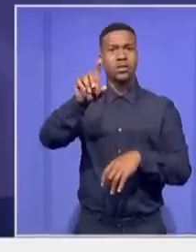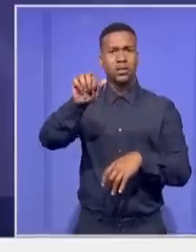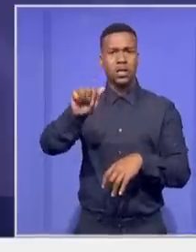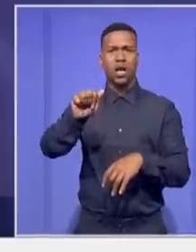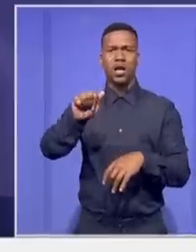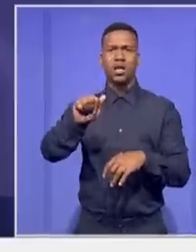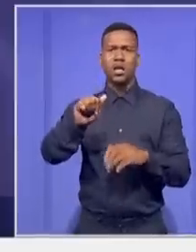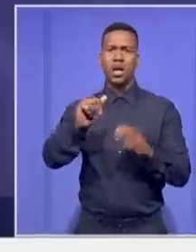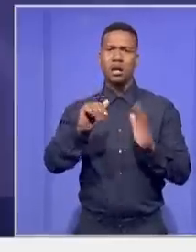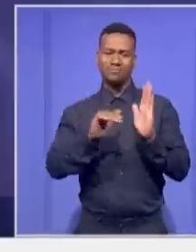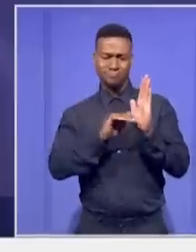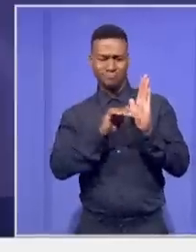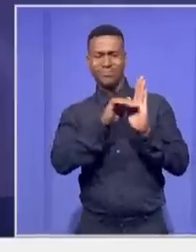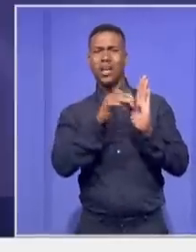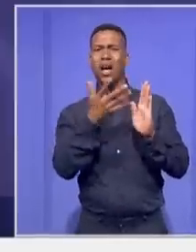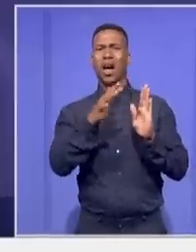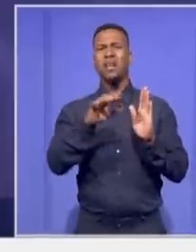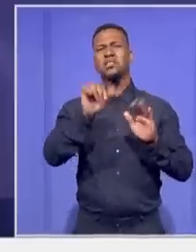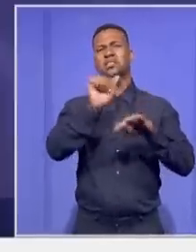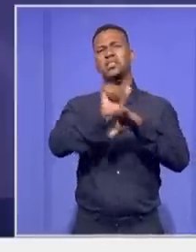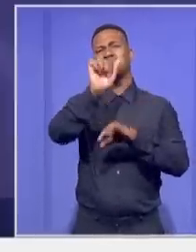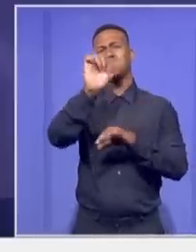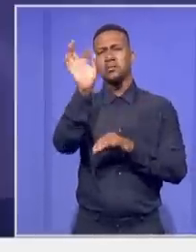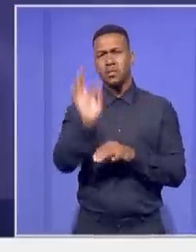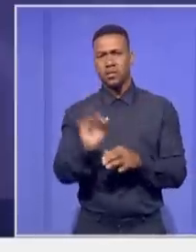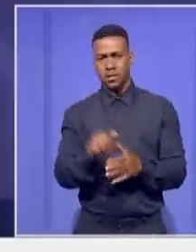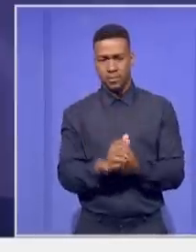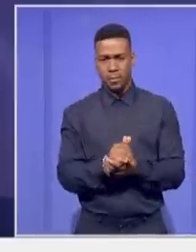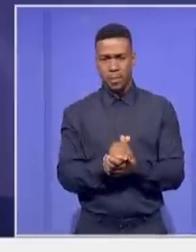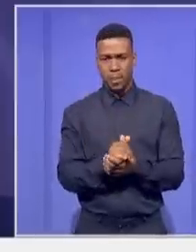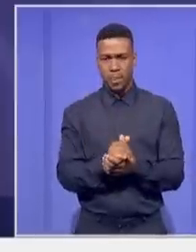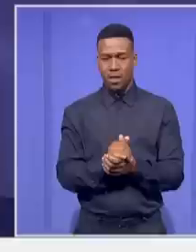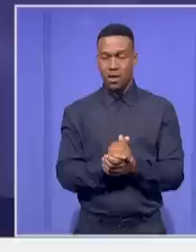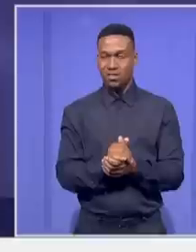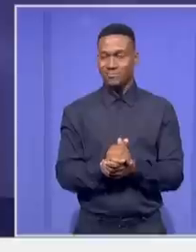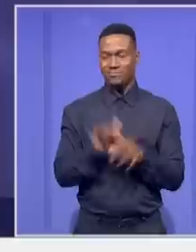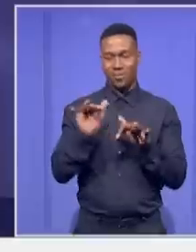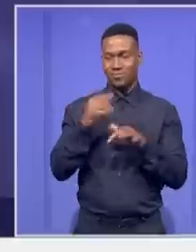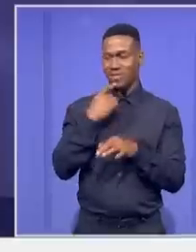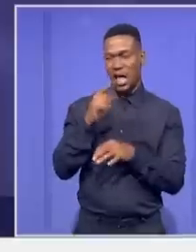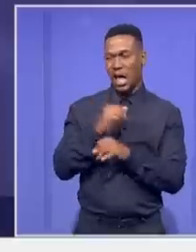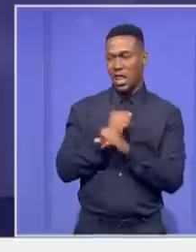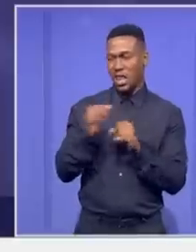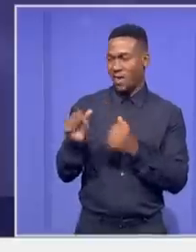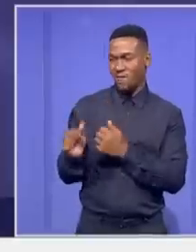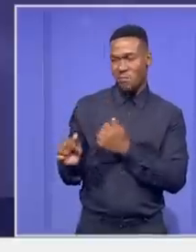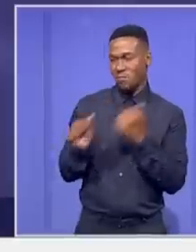just 16%. And nobody saw us coming back from that.